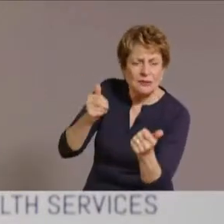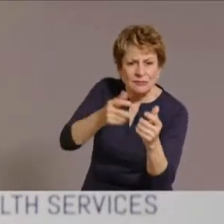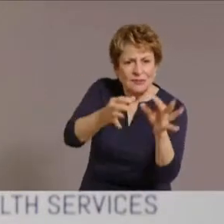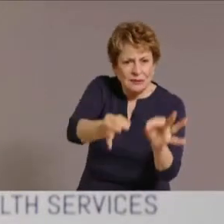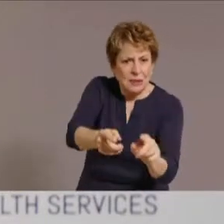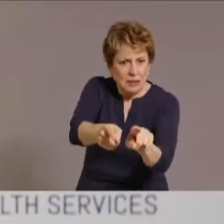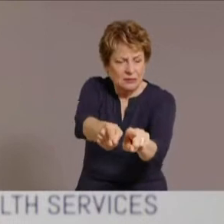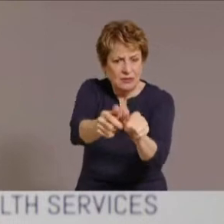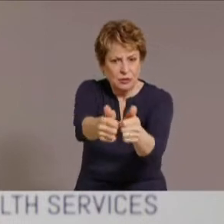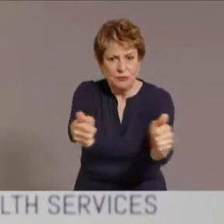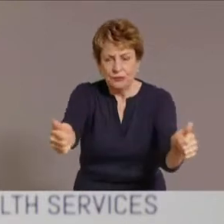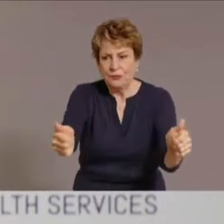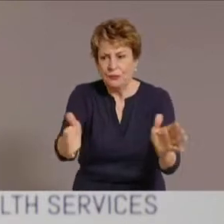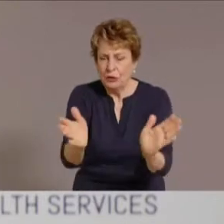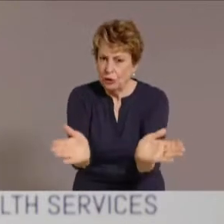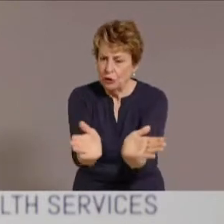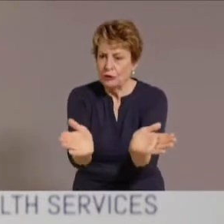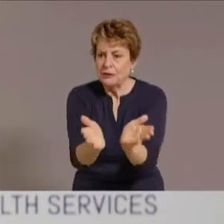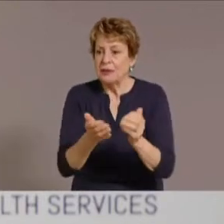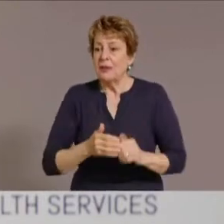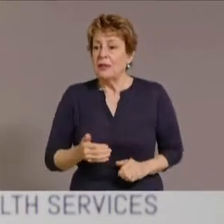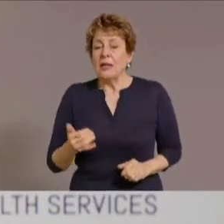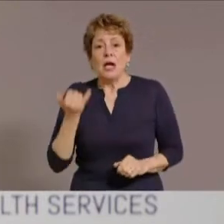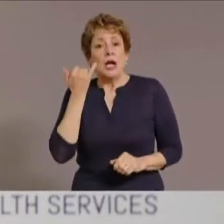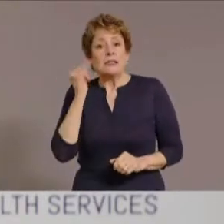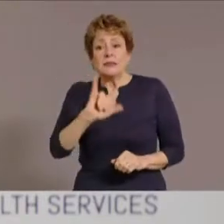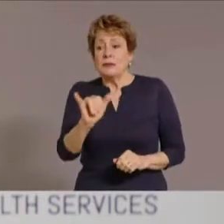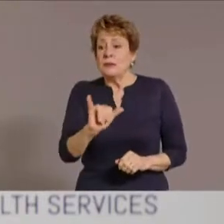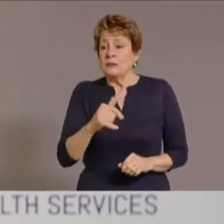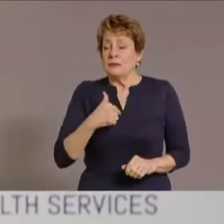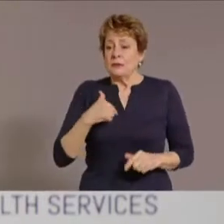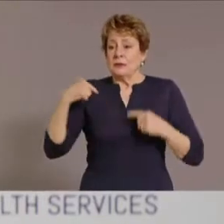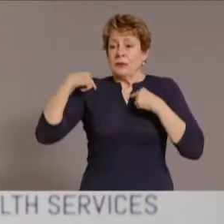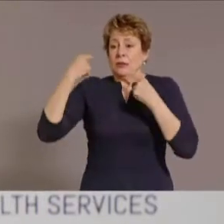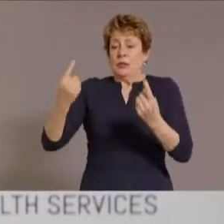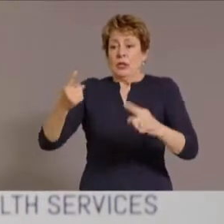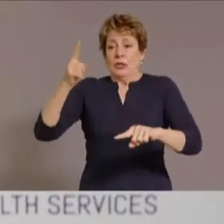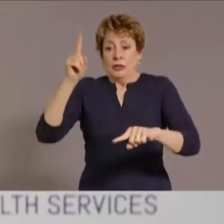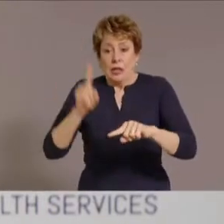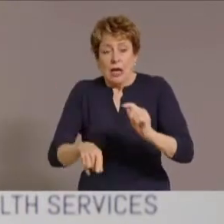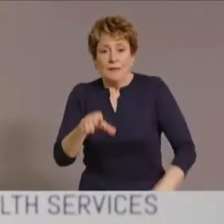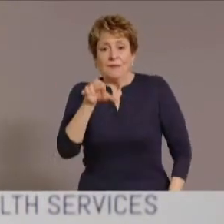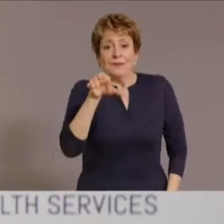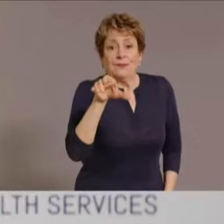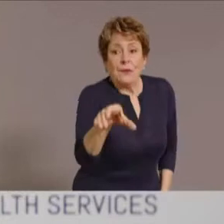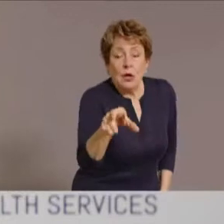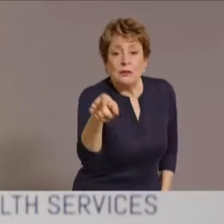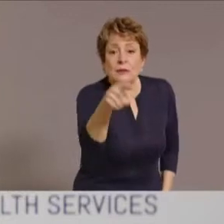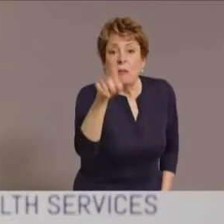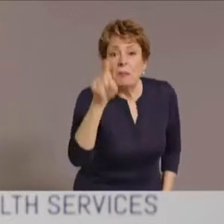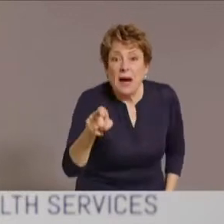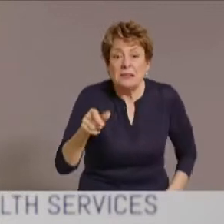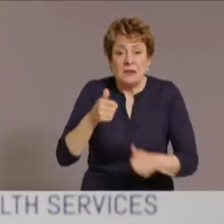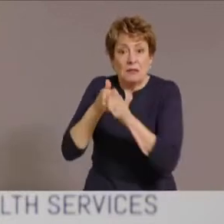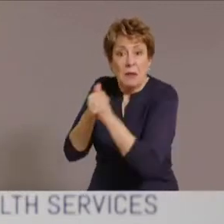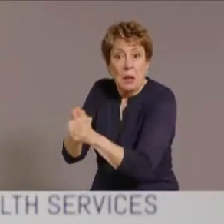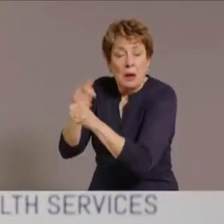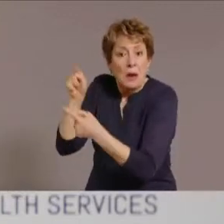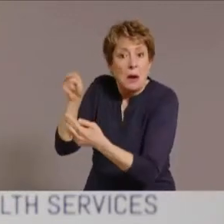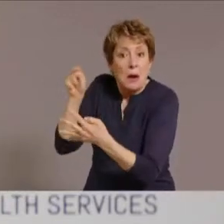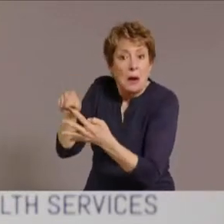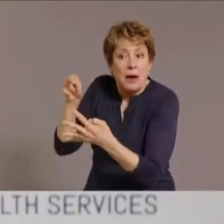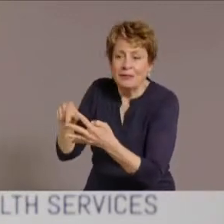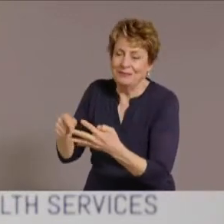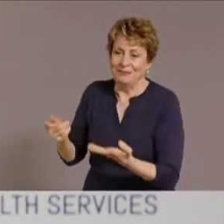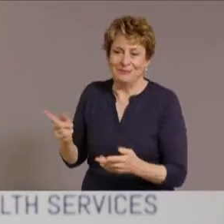really an enforcement mechanism even when we did have the mandate. So it's really up to the schools to decide